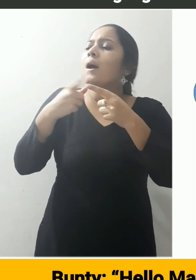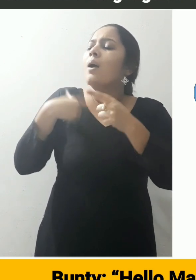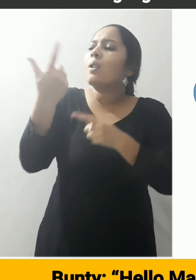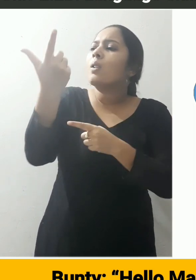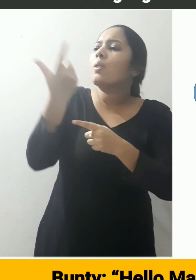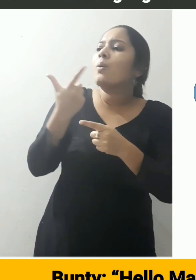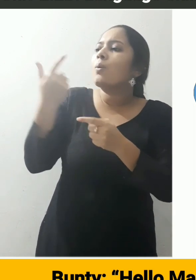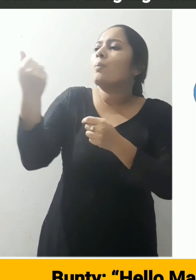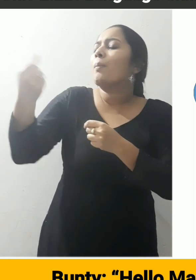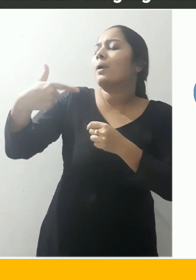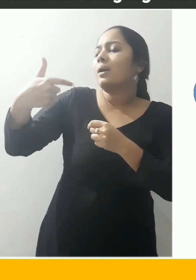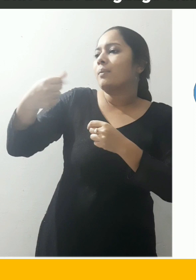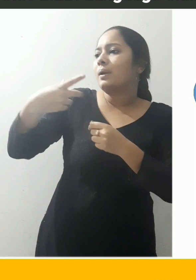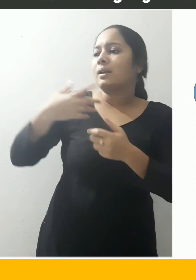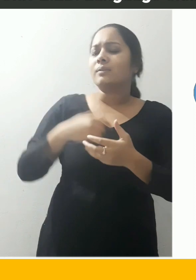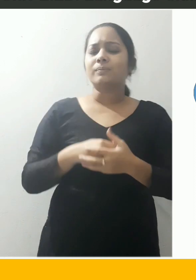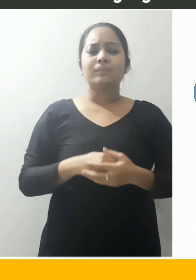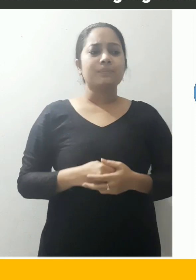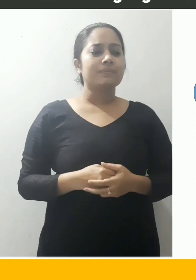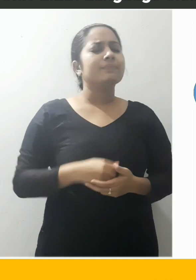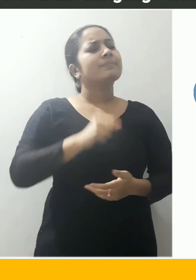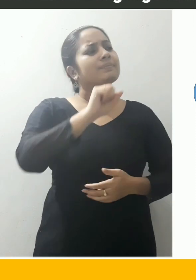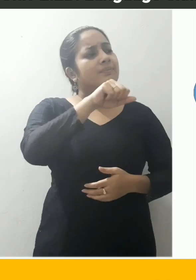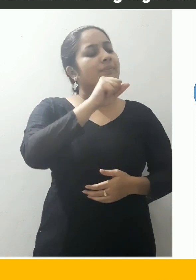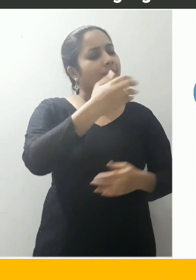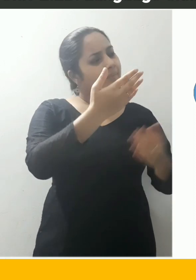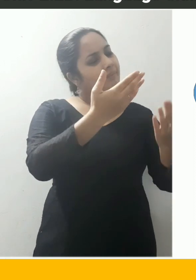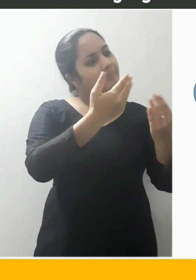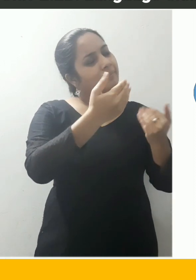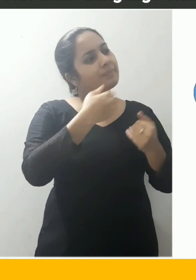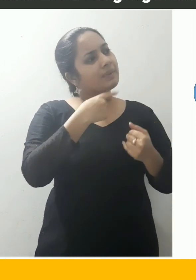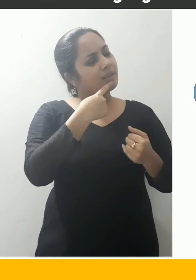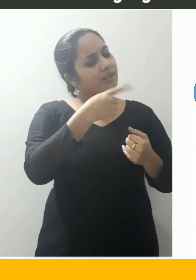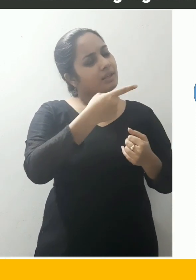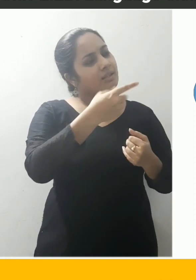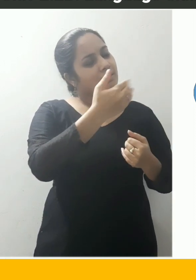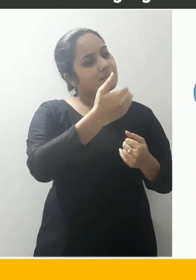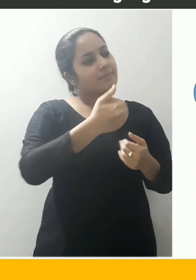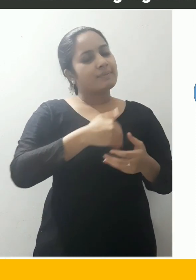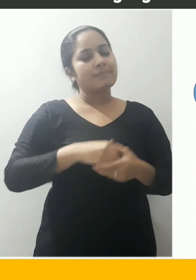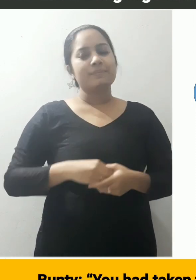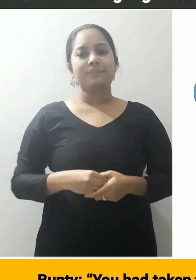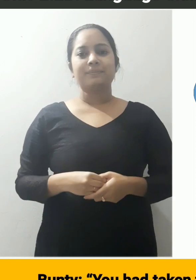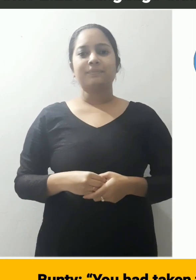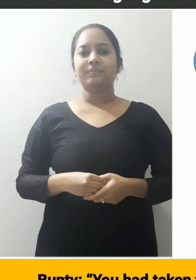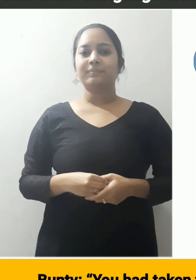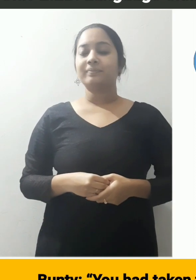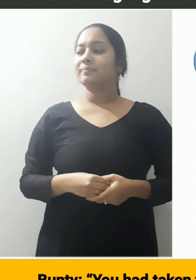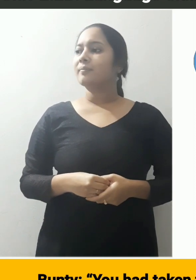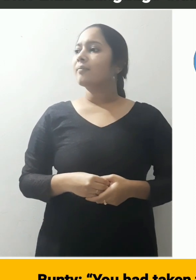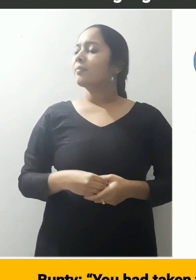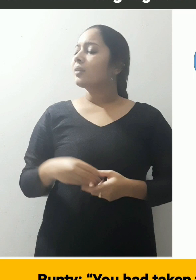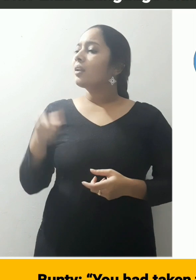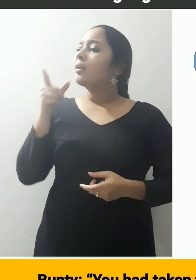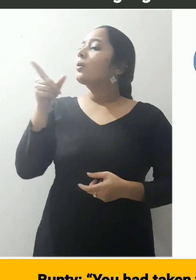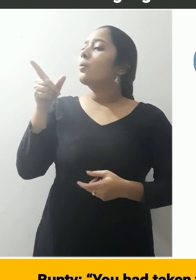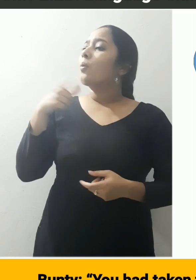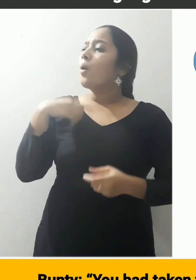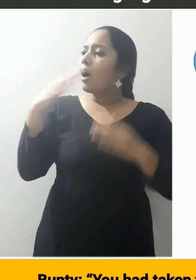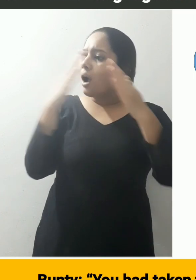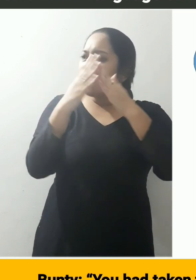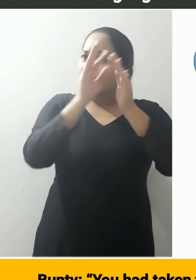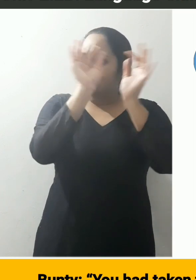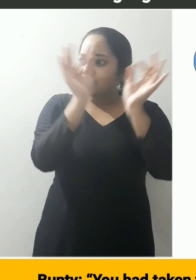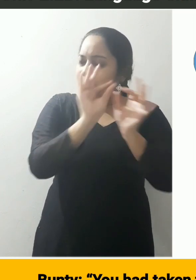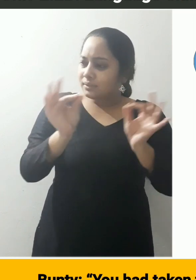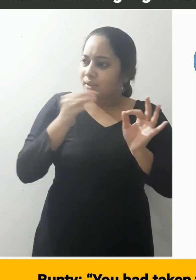loan payment. Mrs. Ghosh. Okay, yes, tell me. Bunty. You had taken the